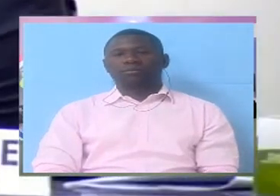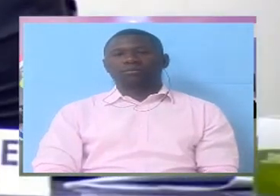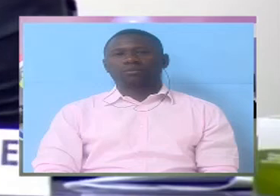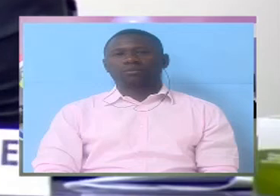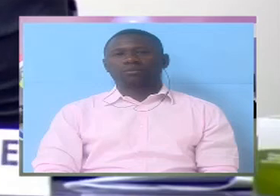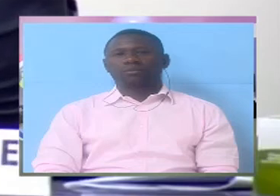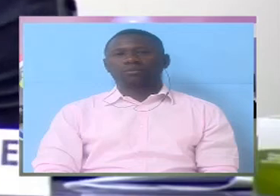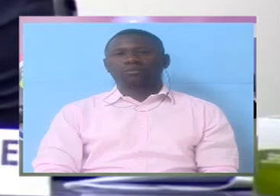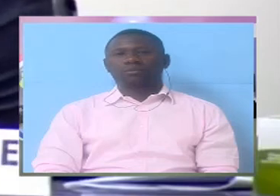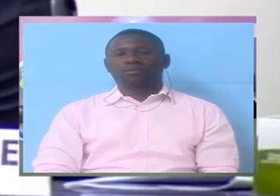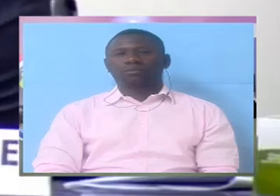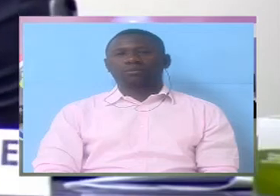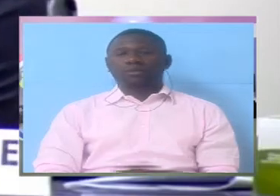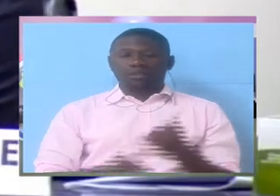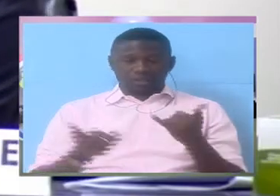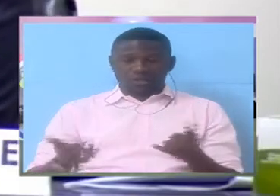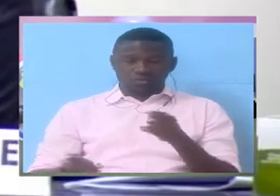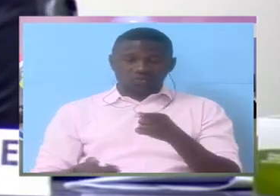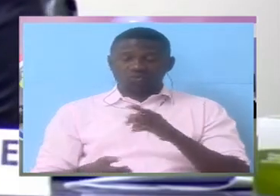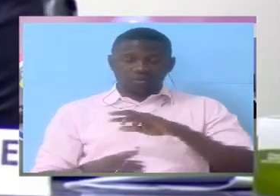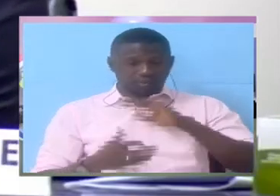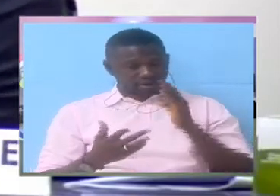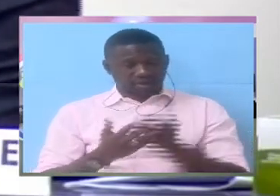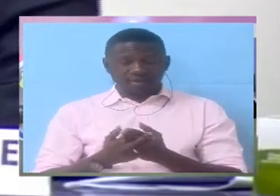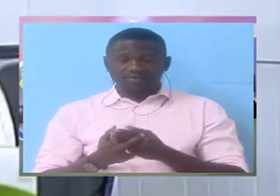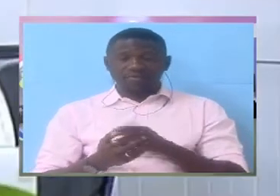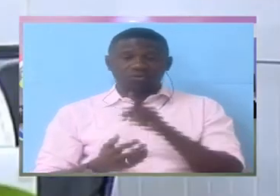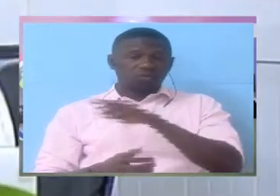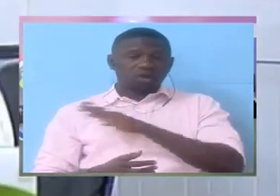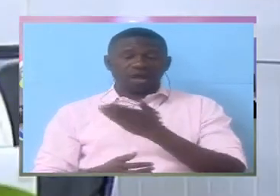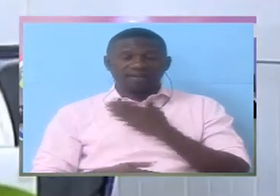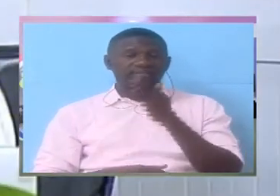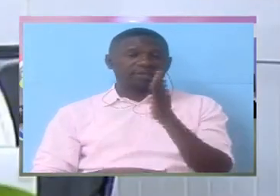Annie? Now you believe that you don't have the authority to beat